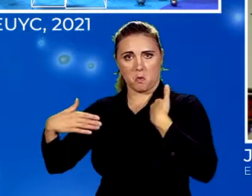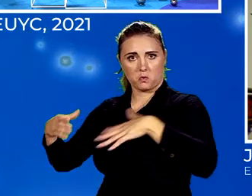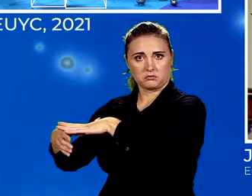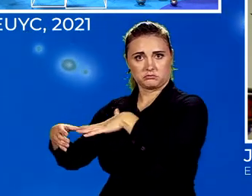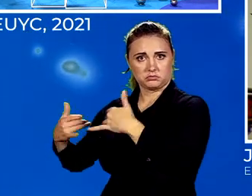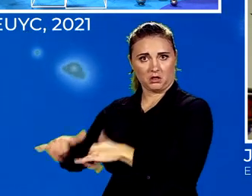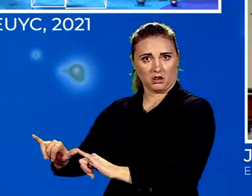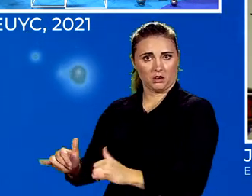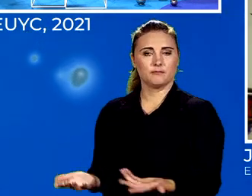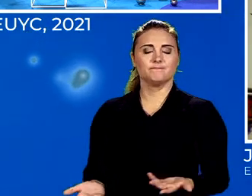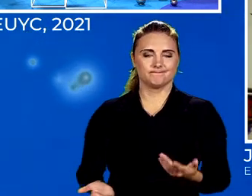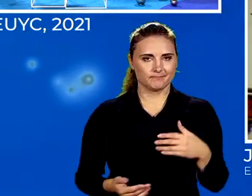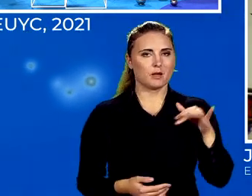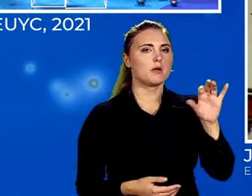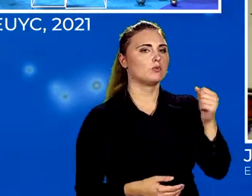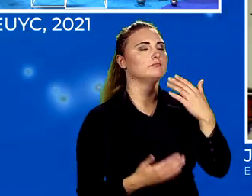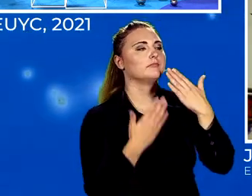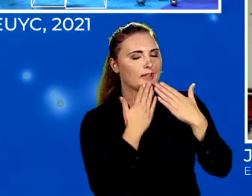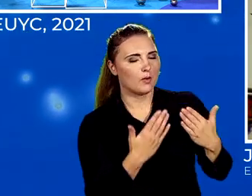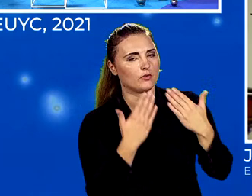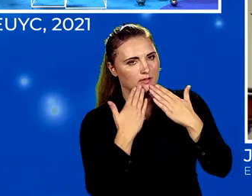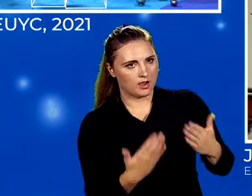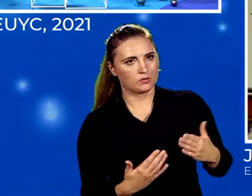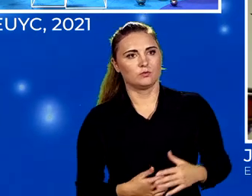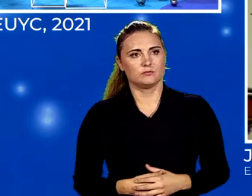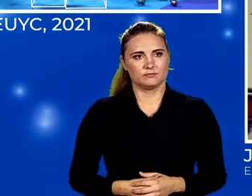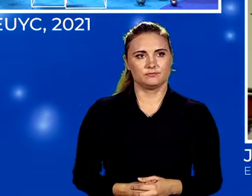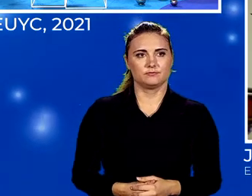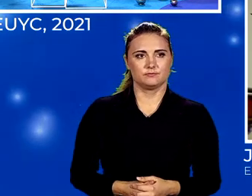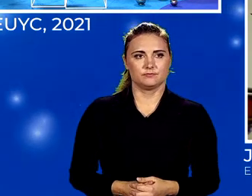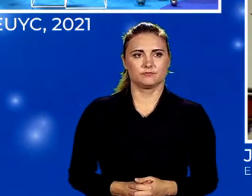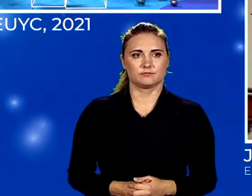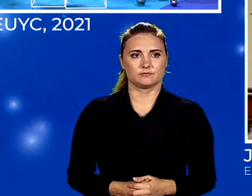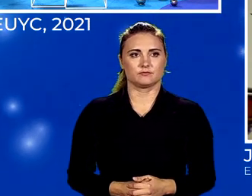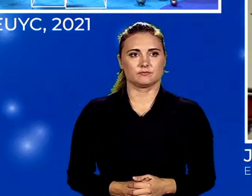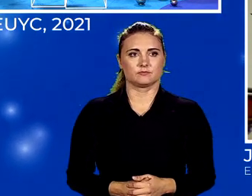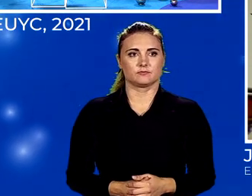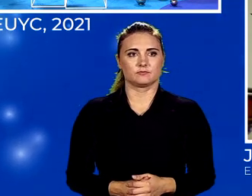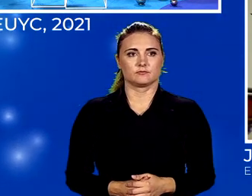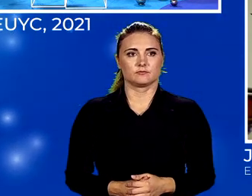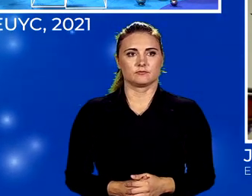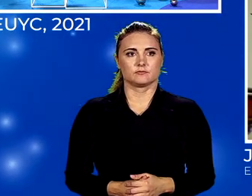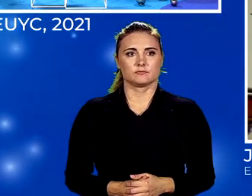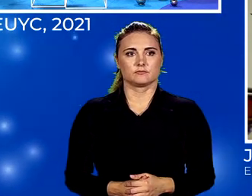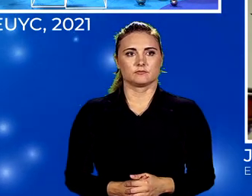comment taken. And I'm going to space the floor to Christiana.